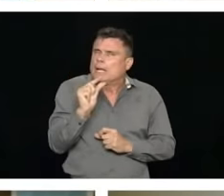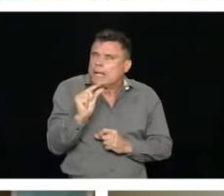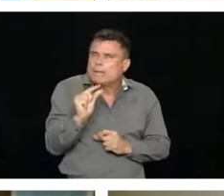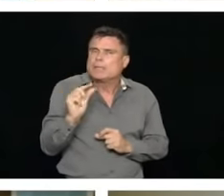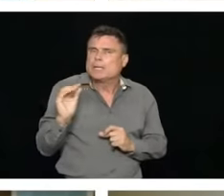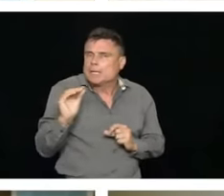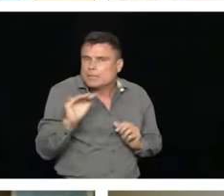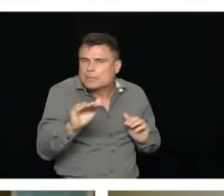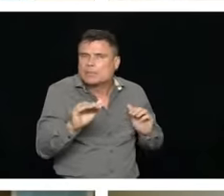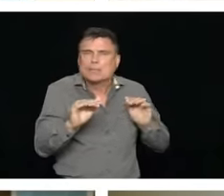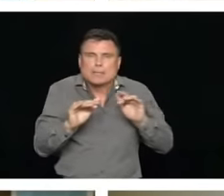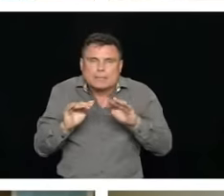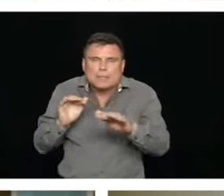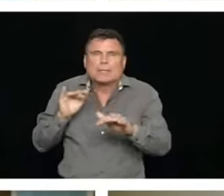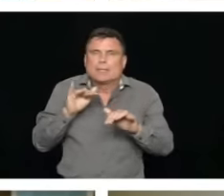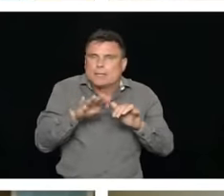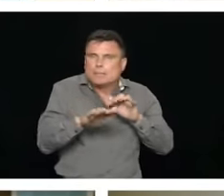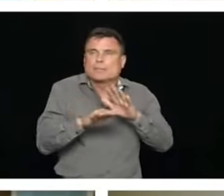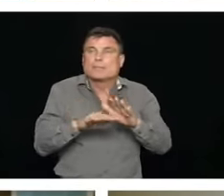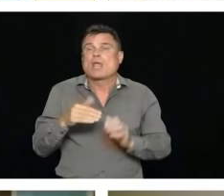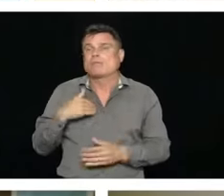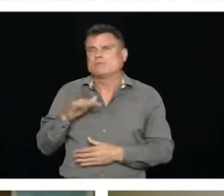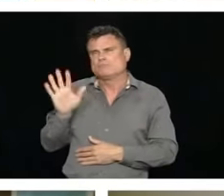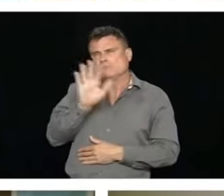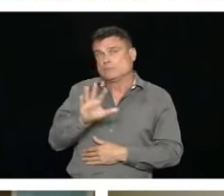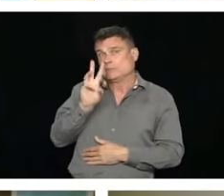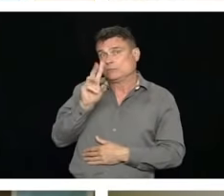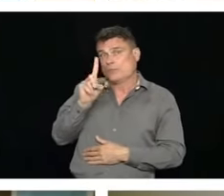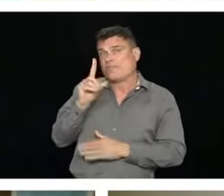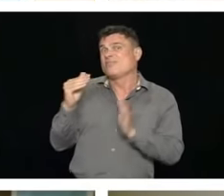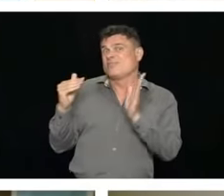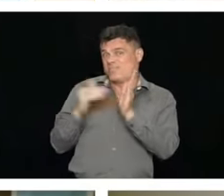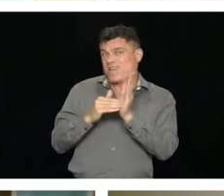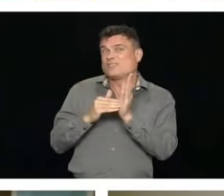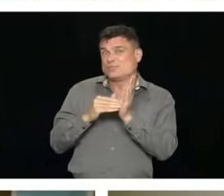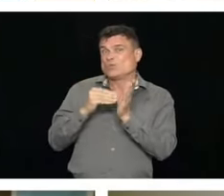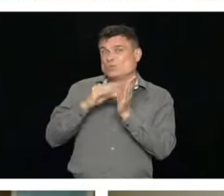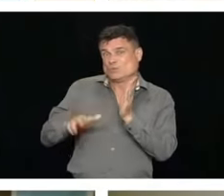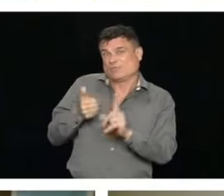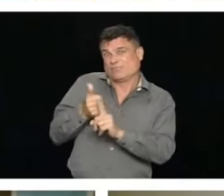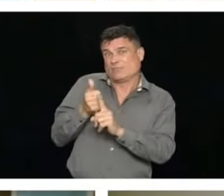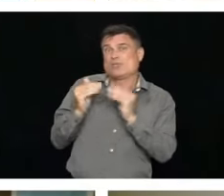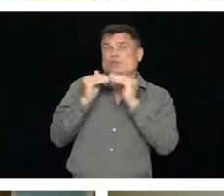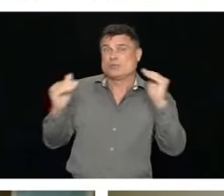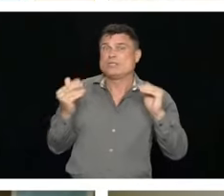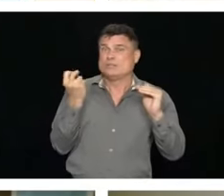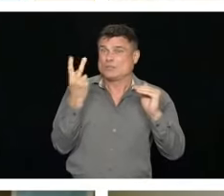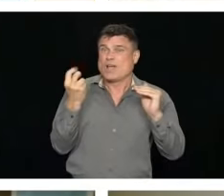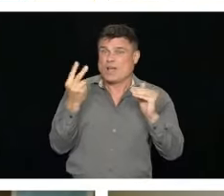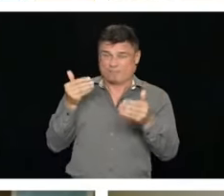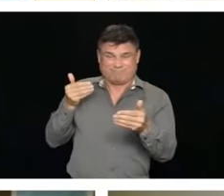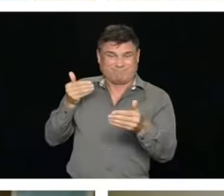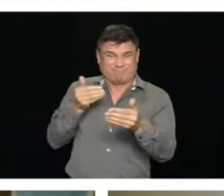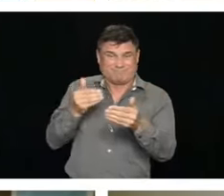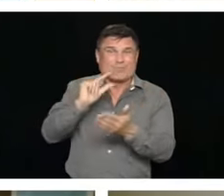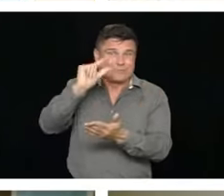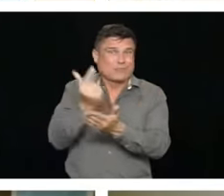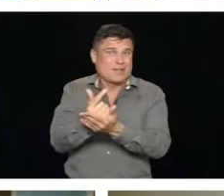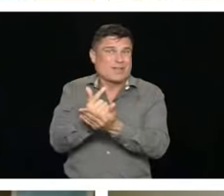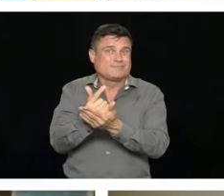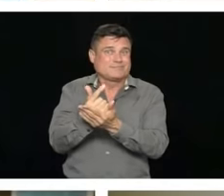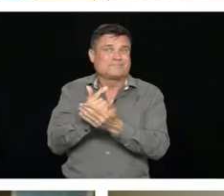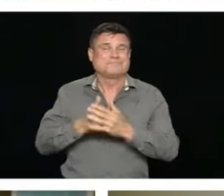need the time in school to finish their coursework and prepare for the immediate future. For all students, there is no substitute